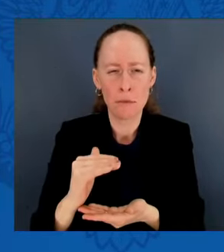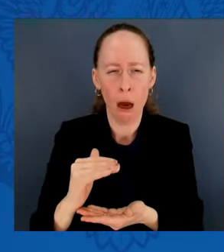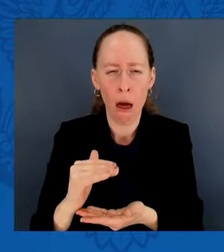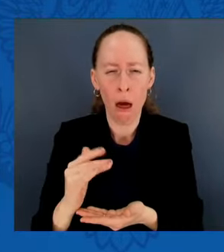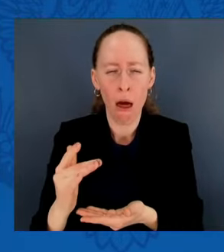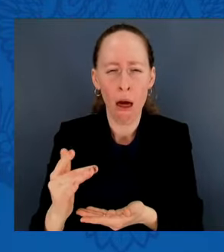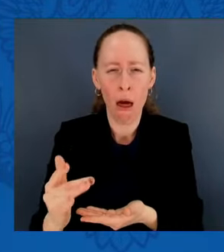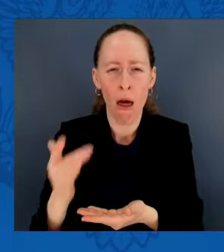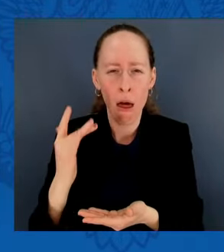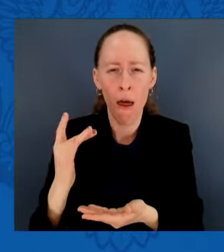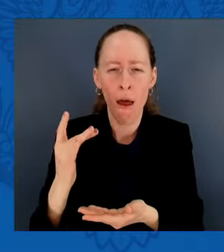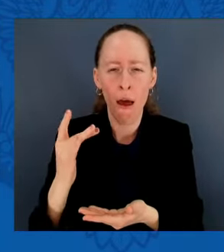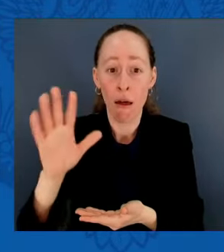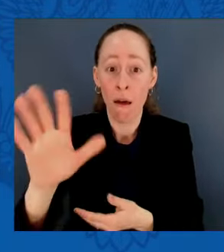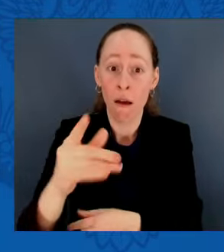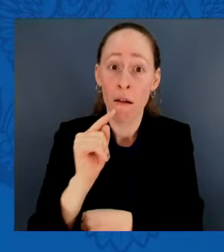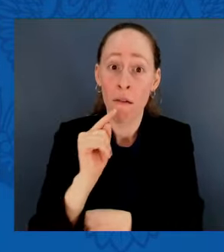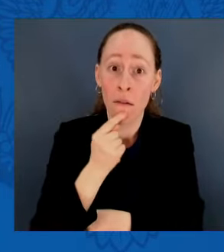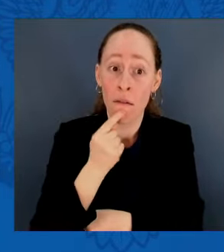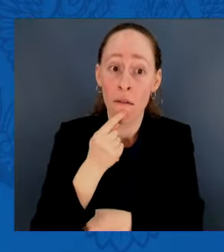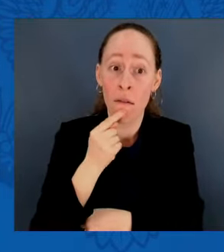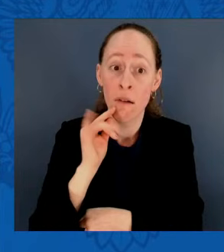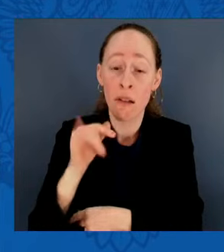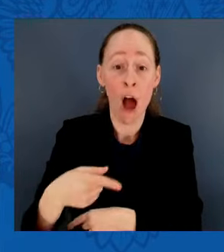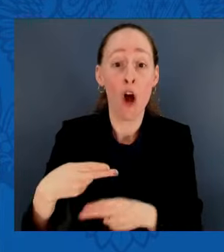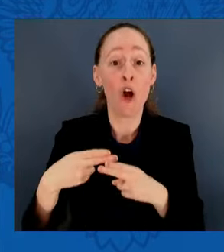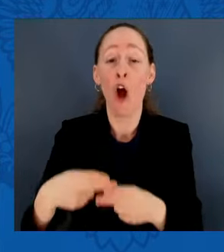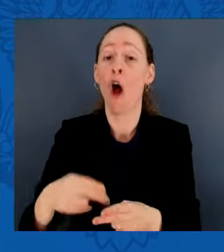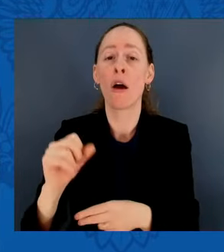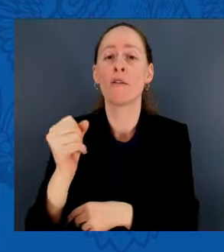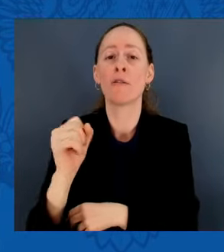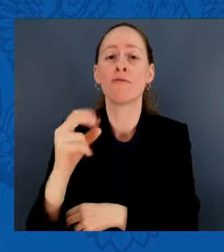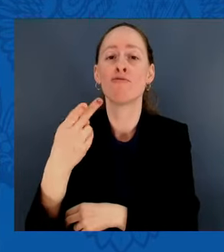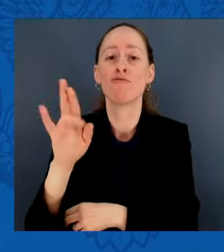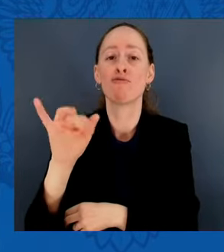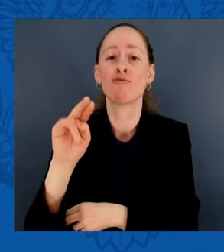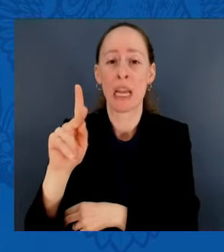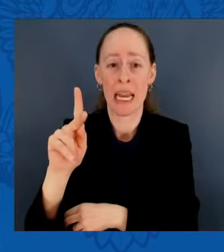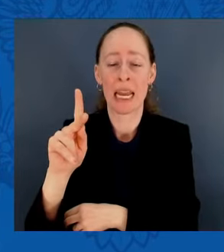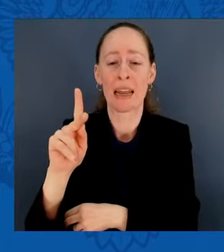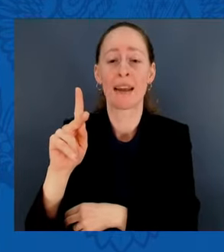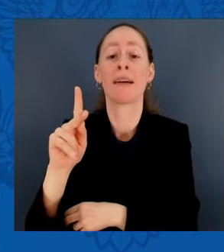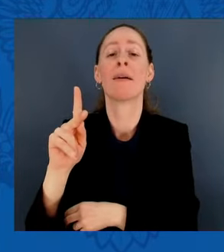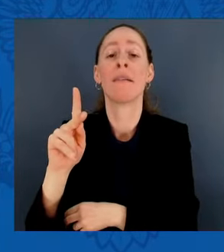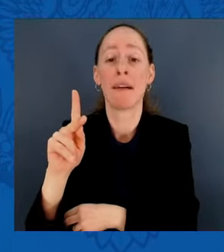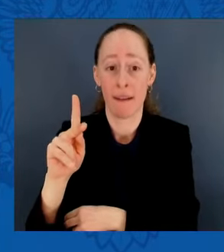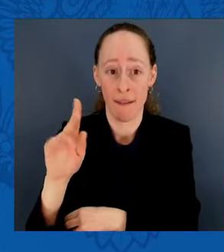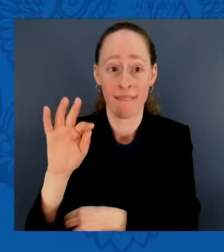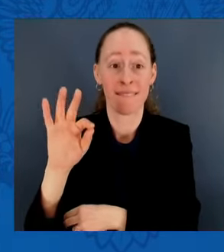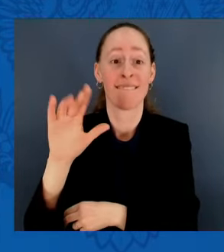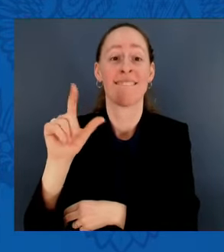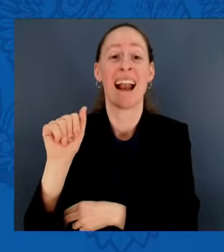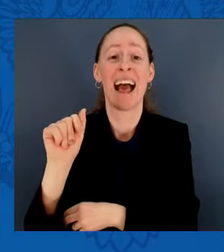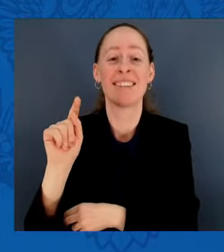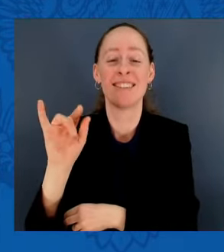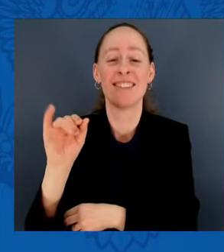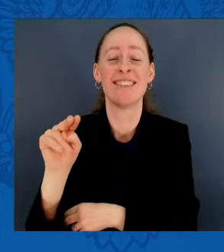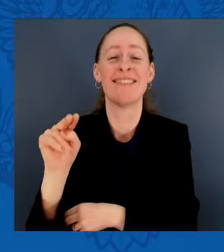shrinkflation. Pass Bobby Casey's bill and stop this. I really mean it.